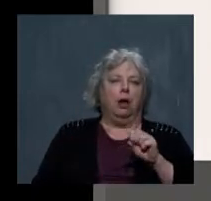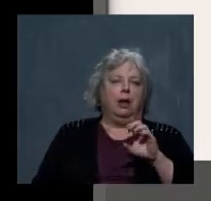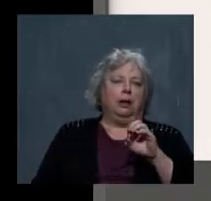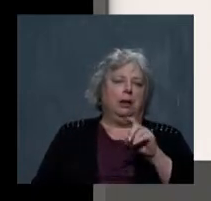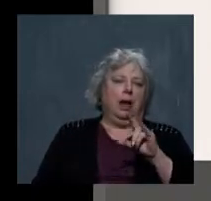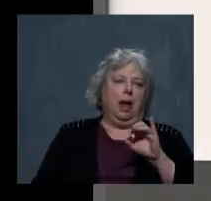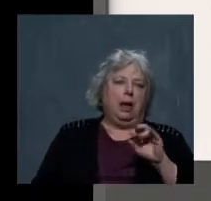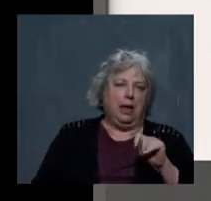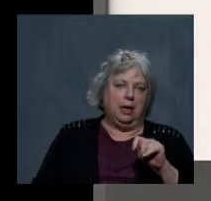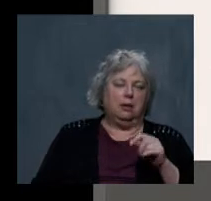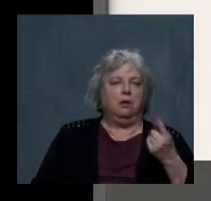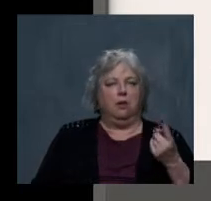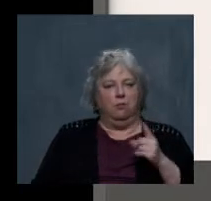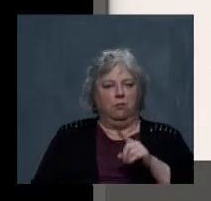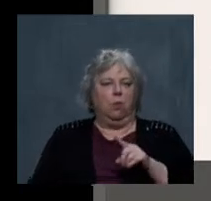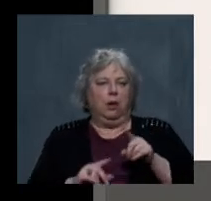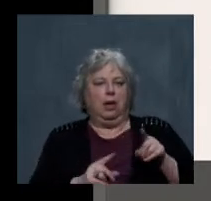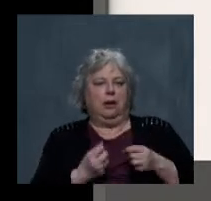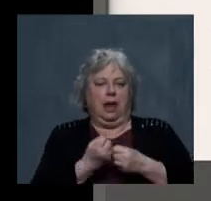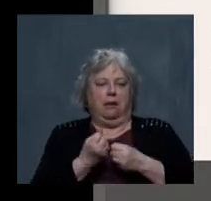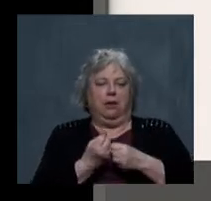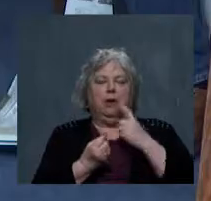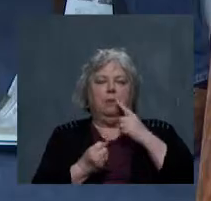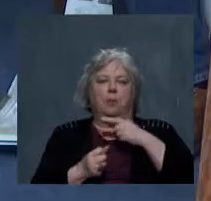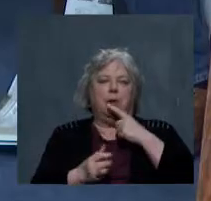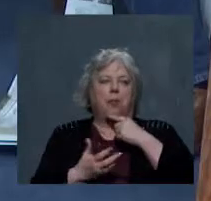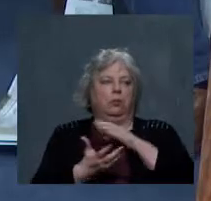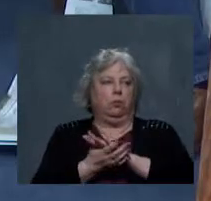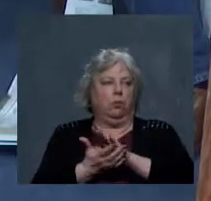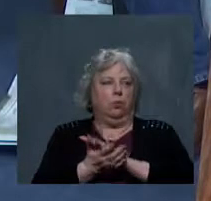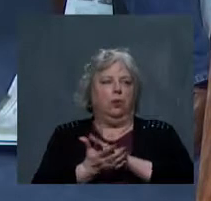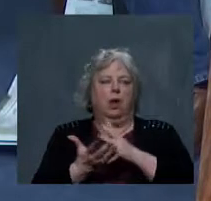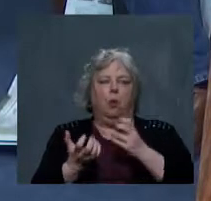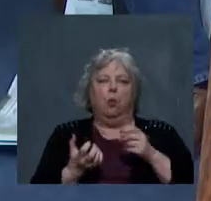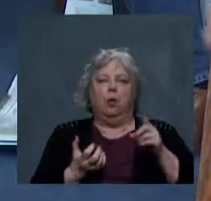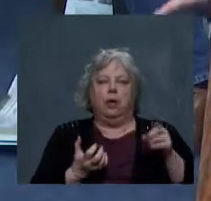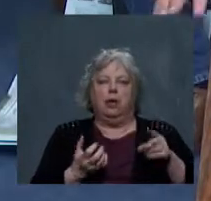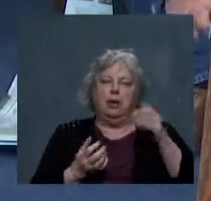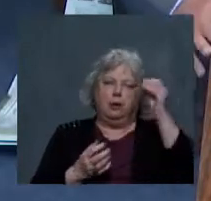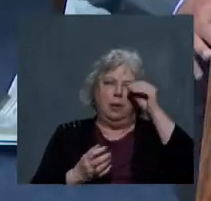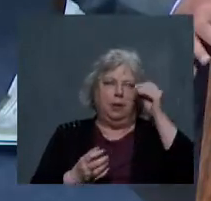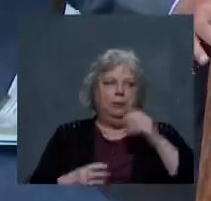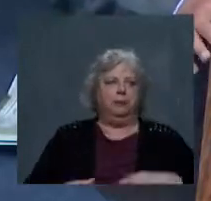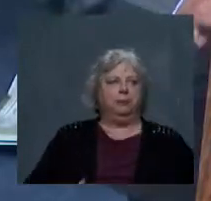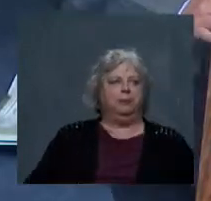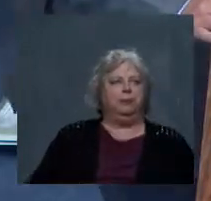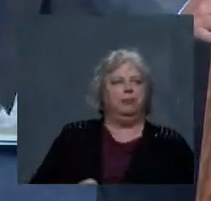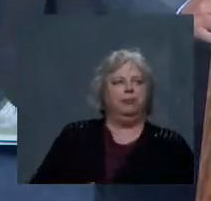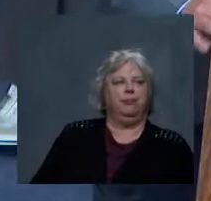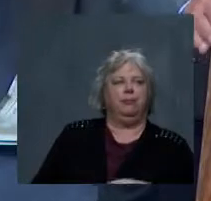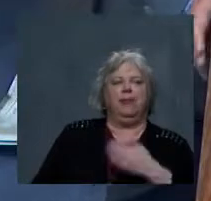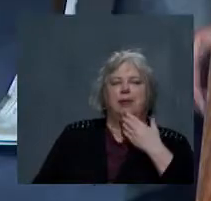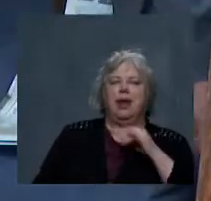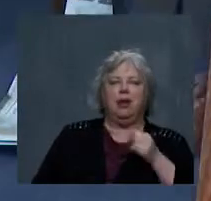And he's an advocate for the public schools, and I want to get his two cents in here. Thank you, John.